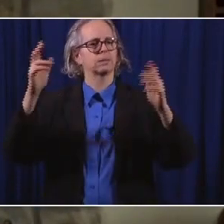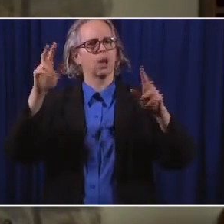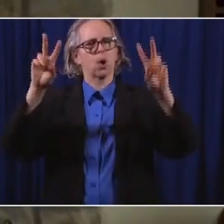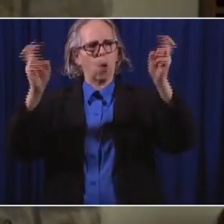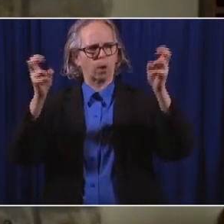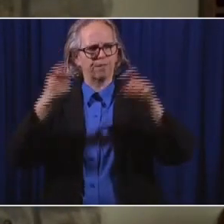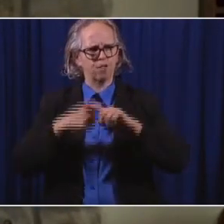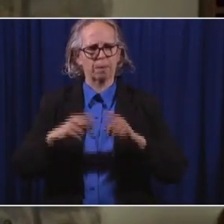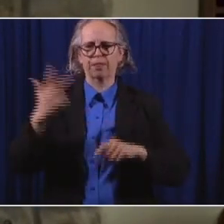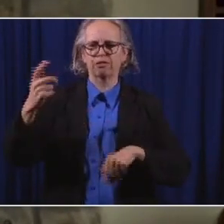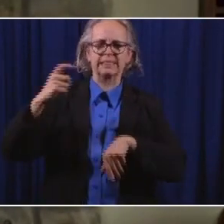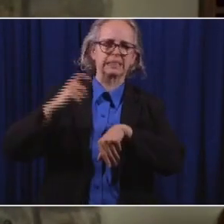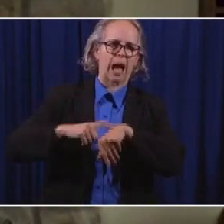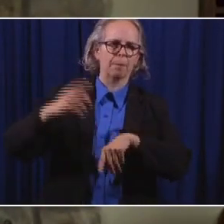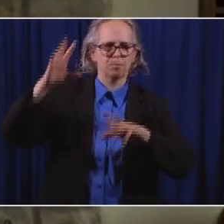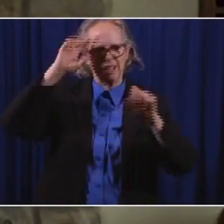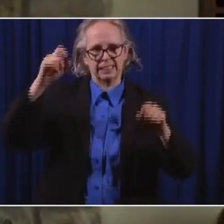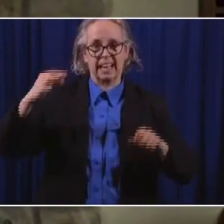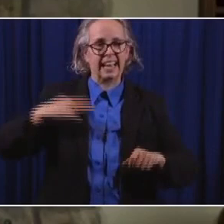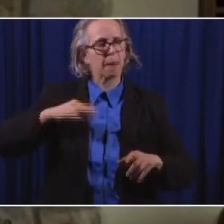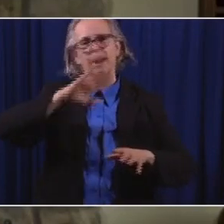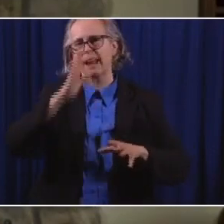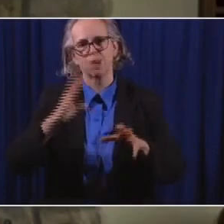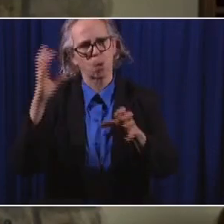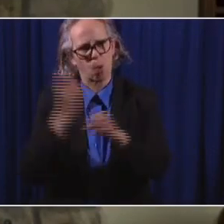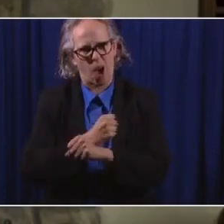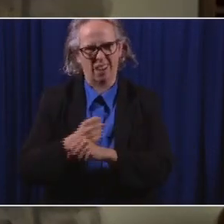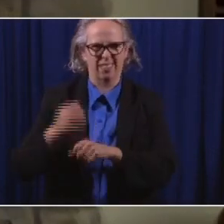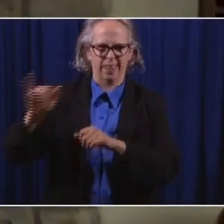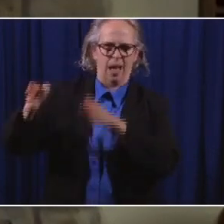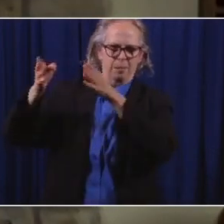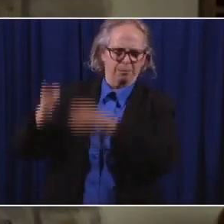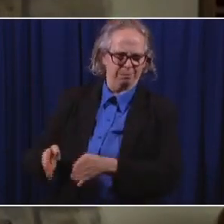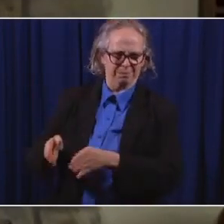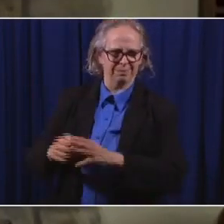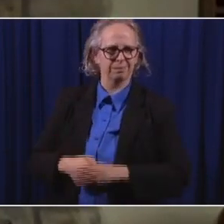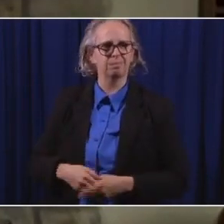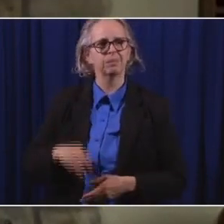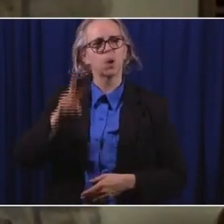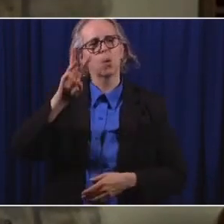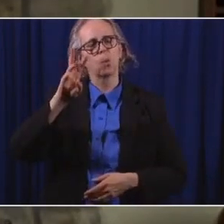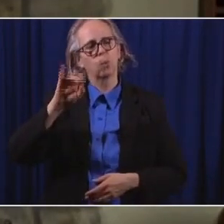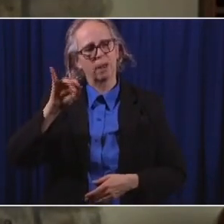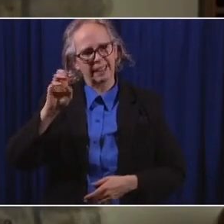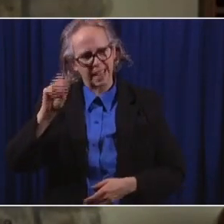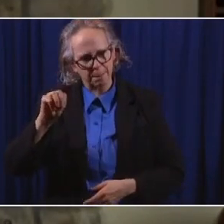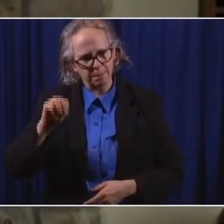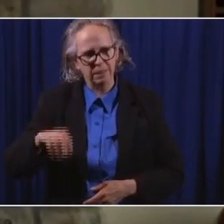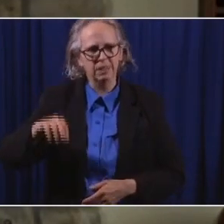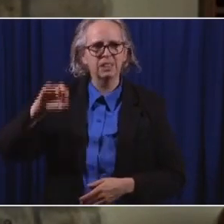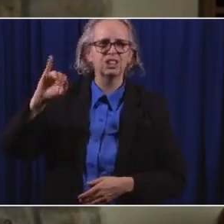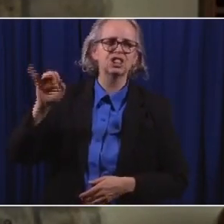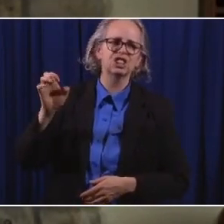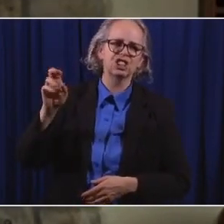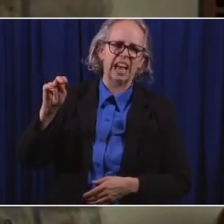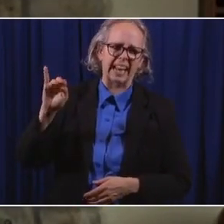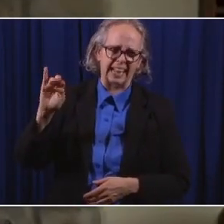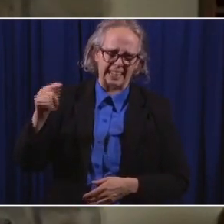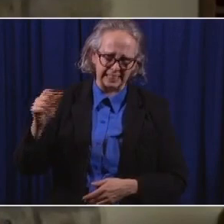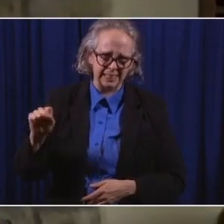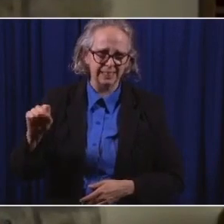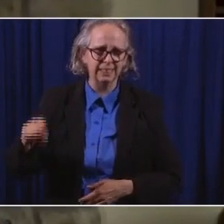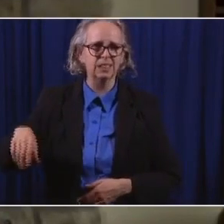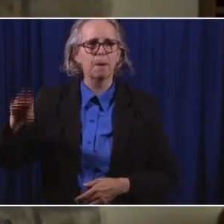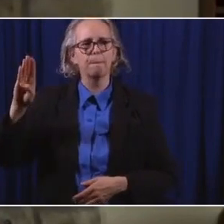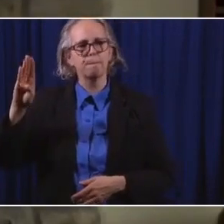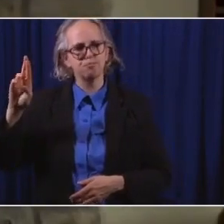unsuccessful, but three-time presidential candidate William Jennings Bryan. And I think it's appropriate to kind of the challenges that